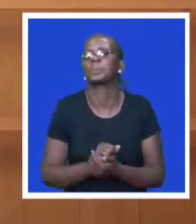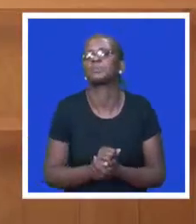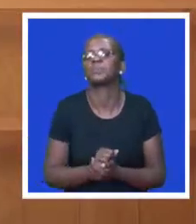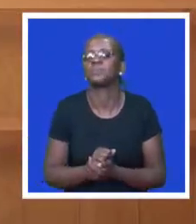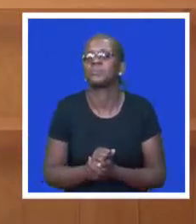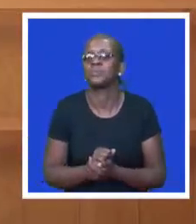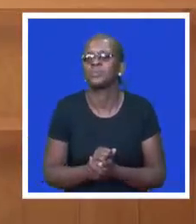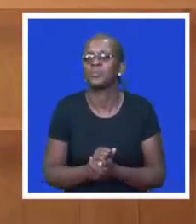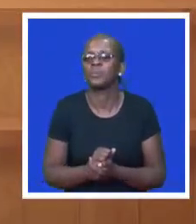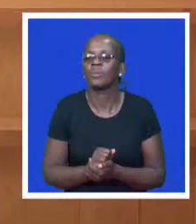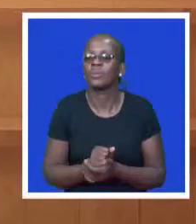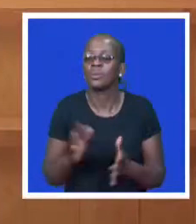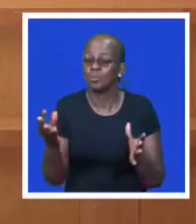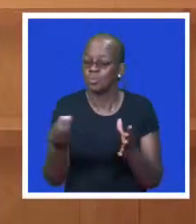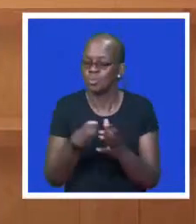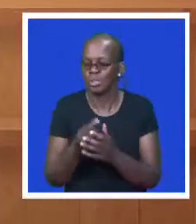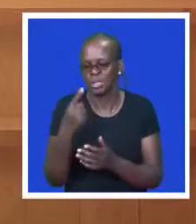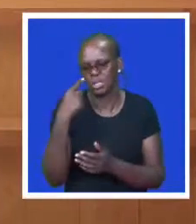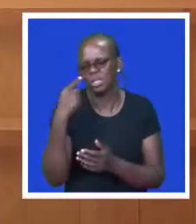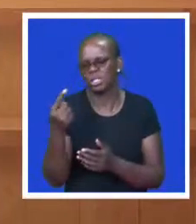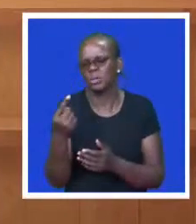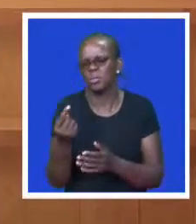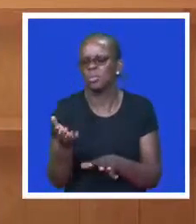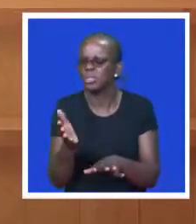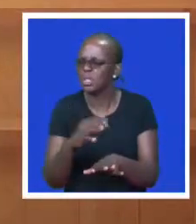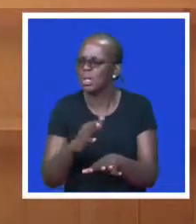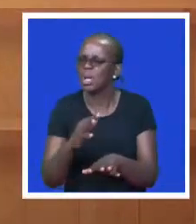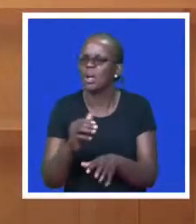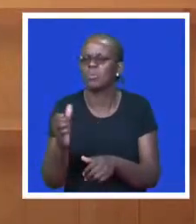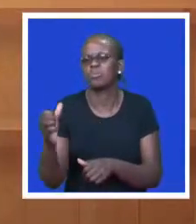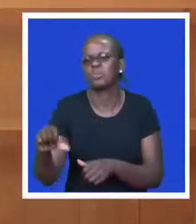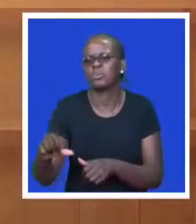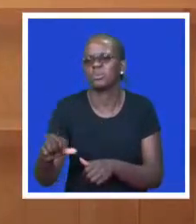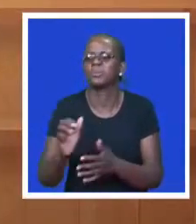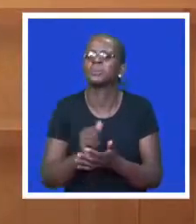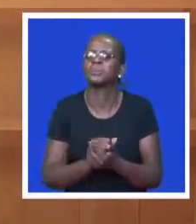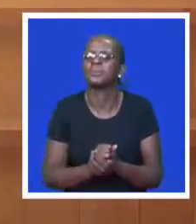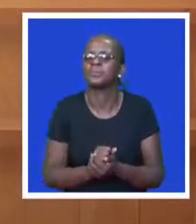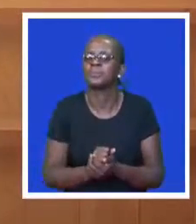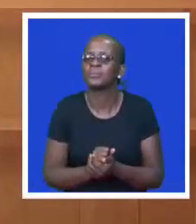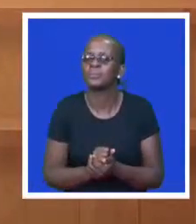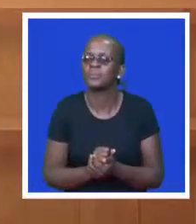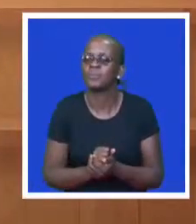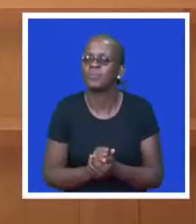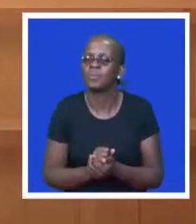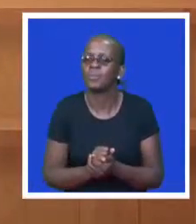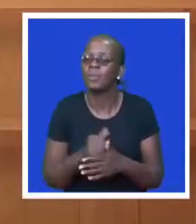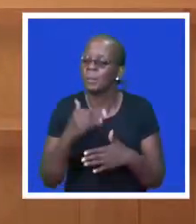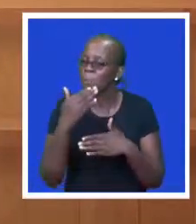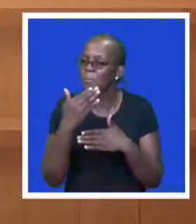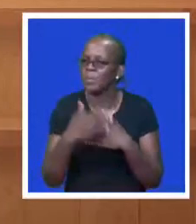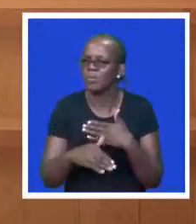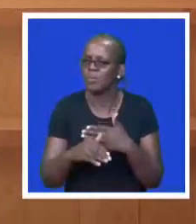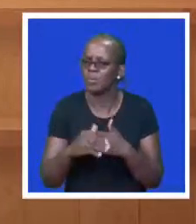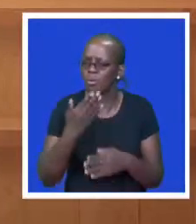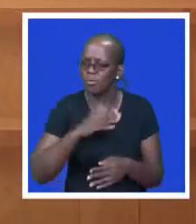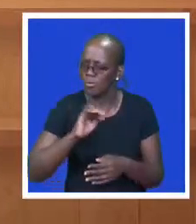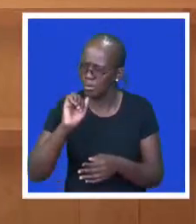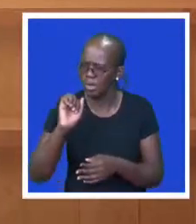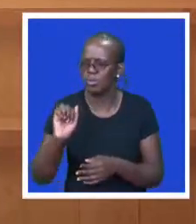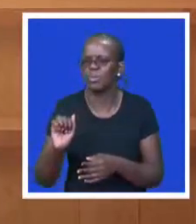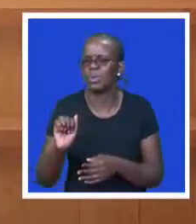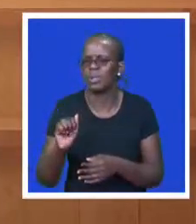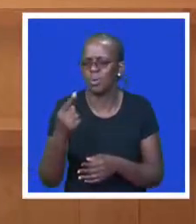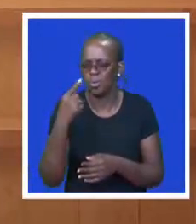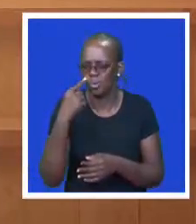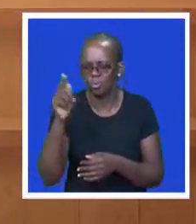the consequences of sin. But before we look at the consequences of sin, I want you to think of a sin that you once committed,